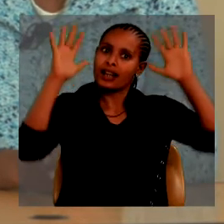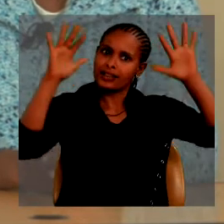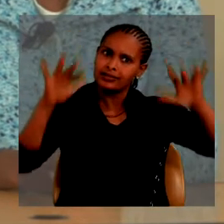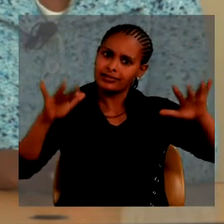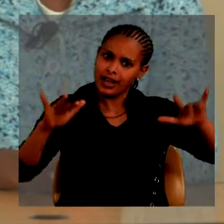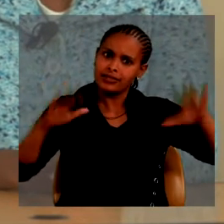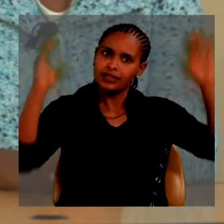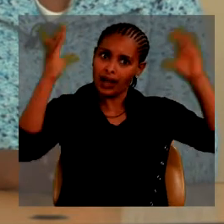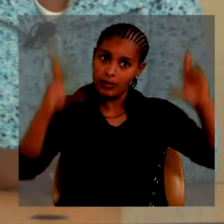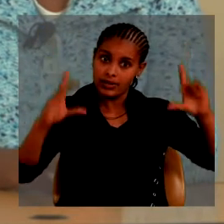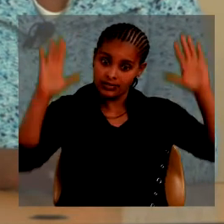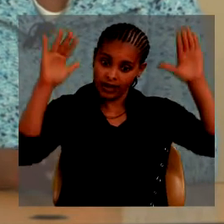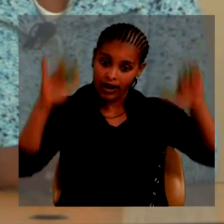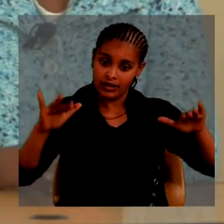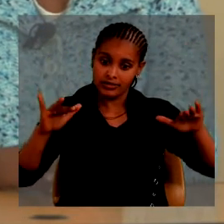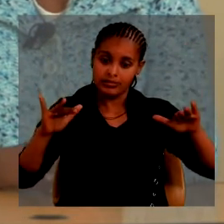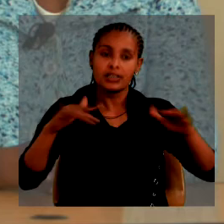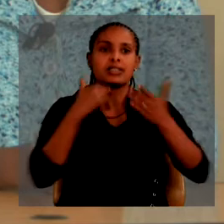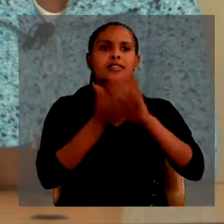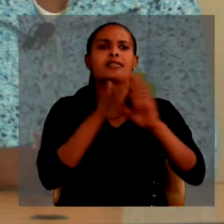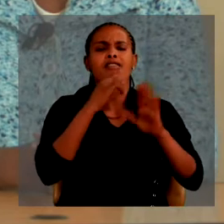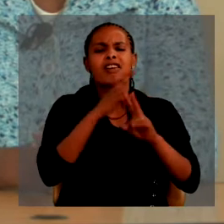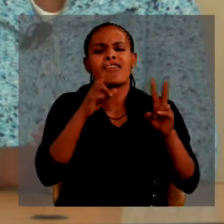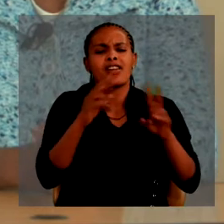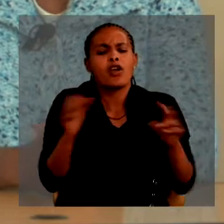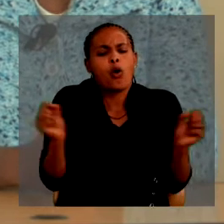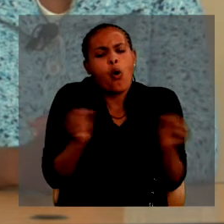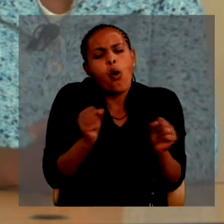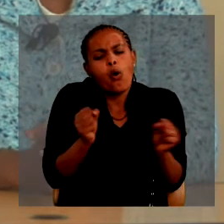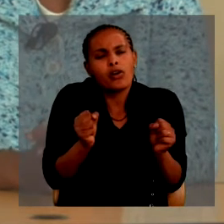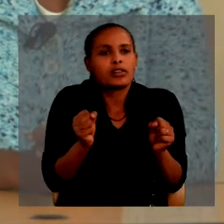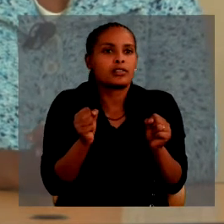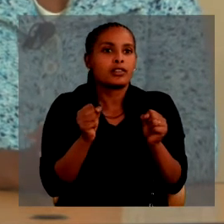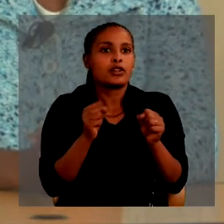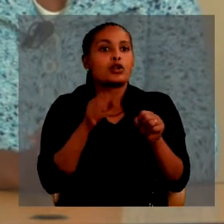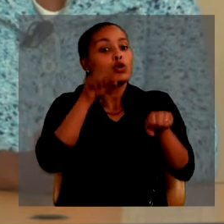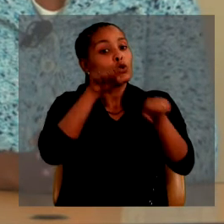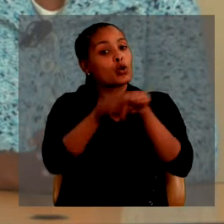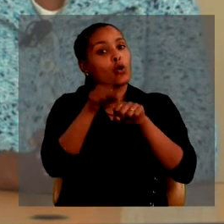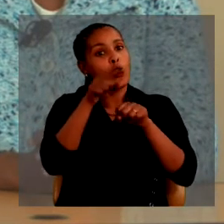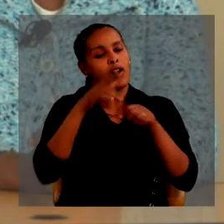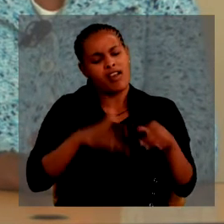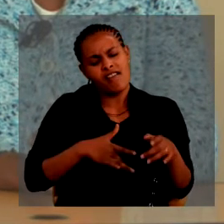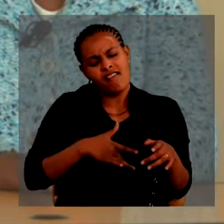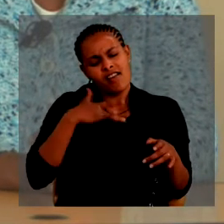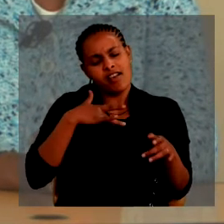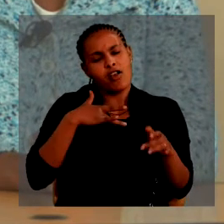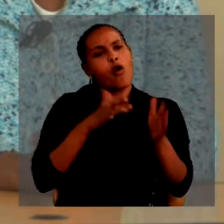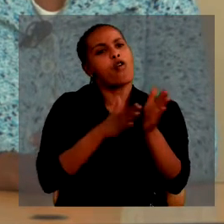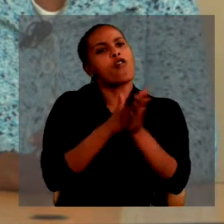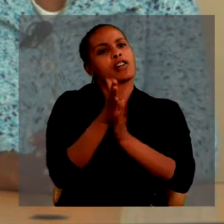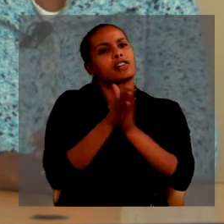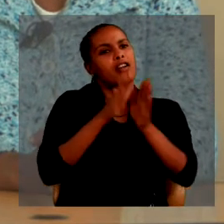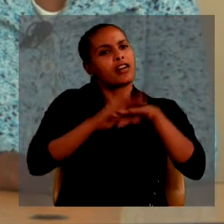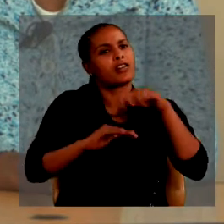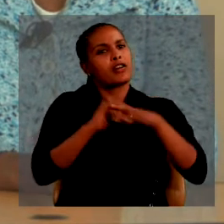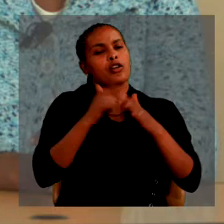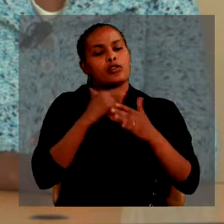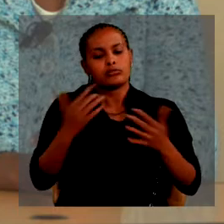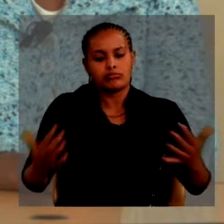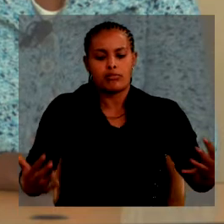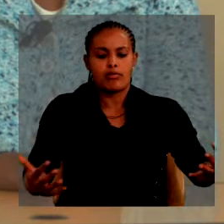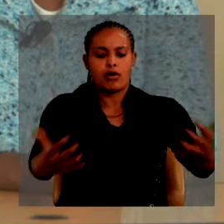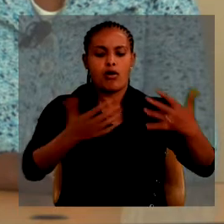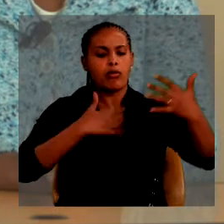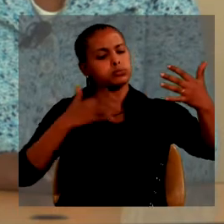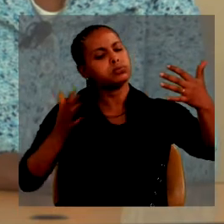like cramped, these days it's very cold. So you want to feel comfortable. So you bring your